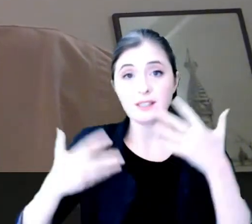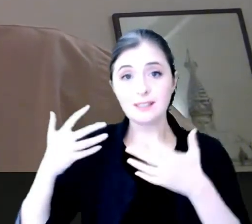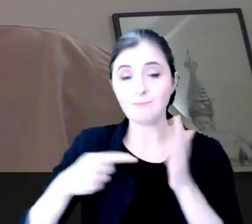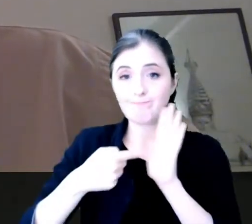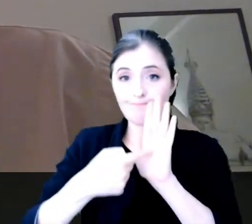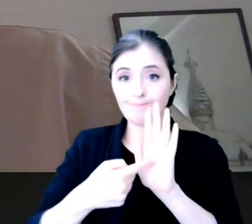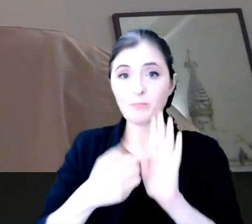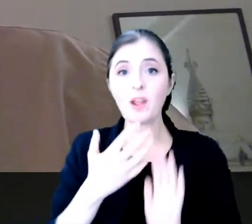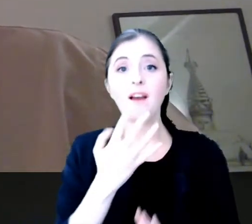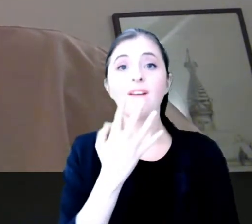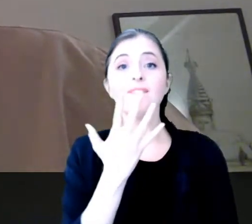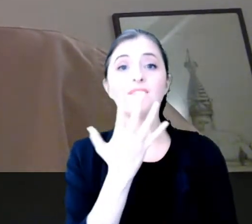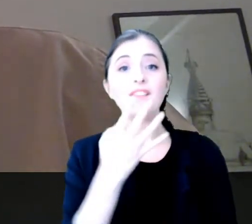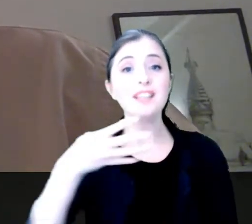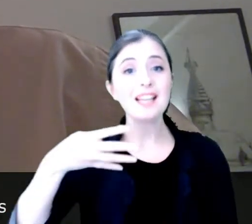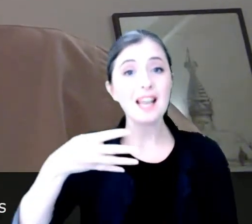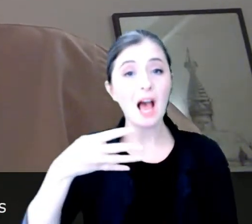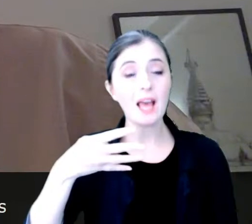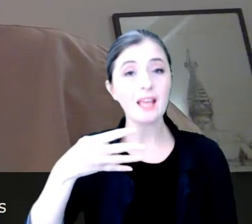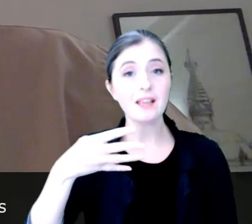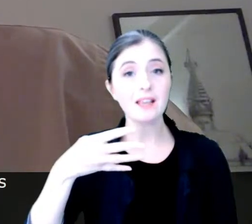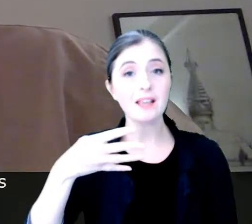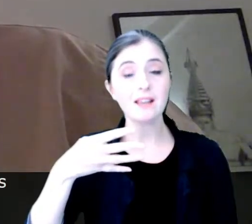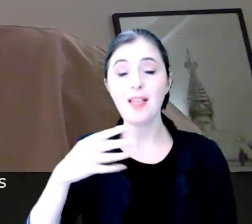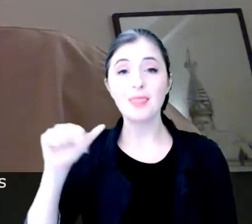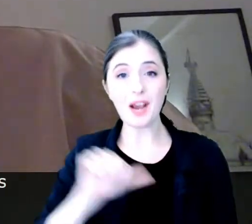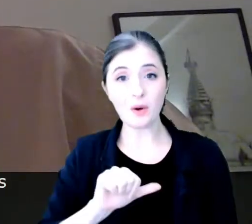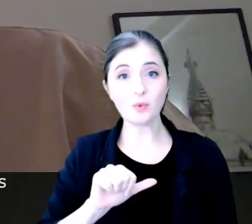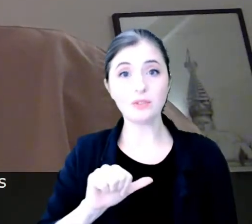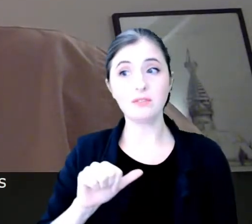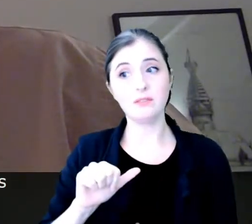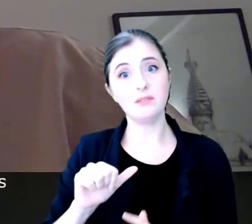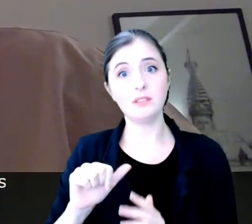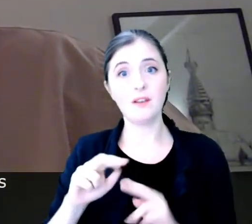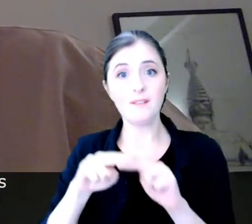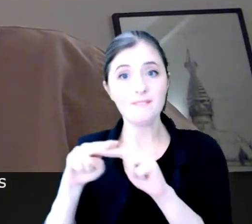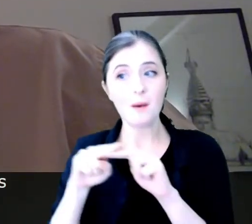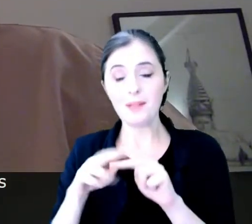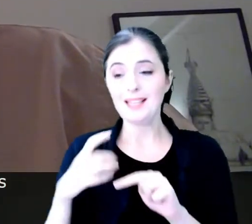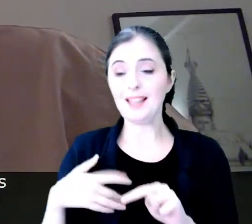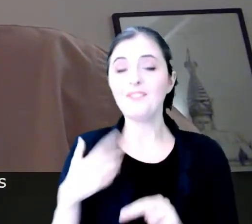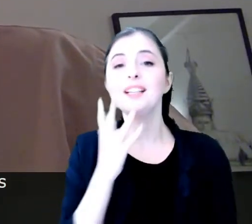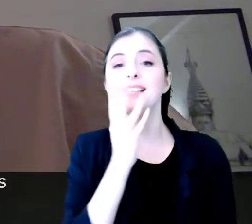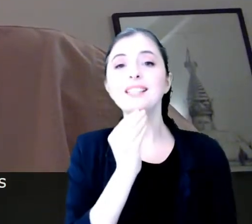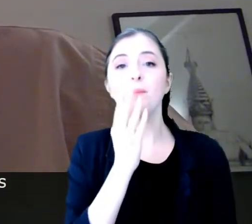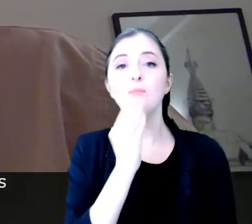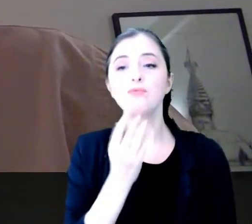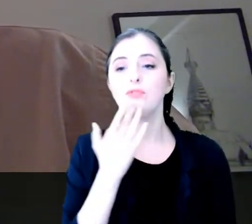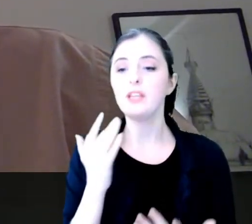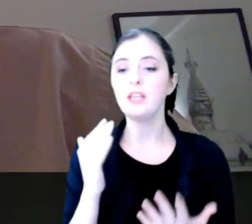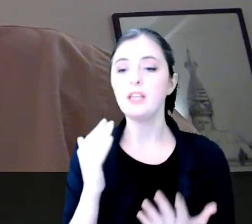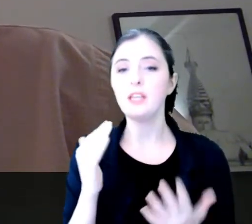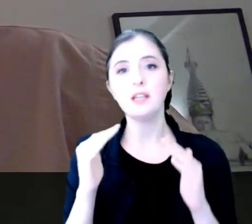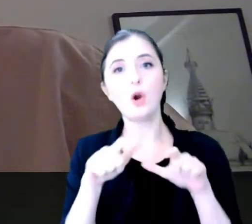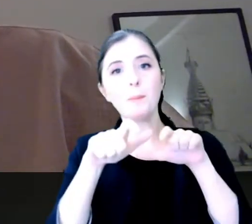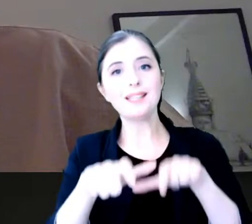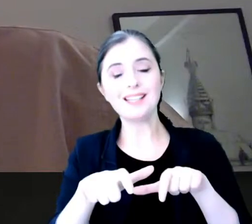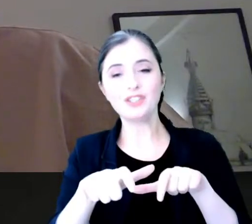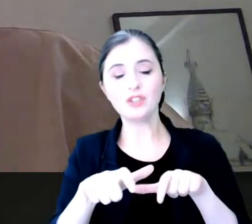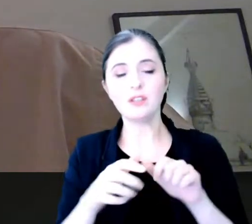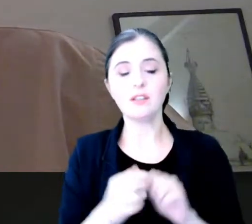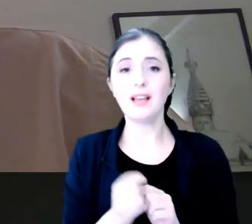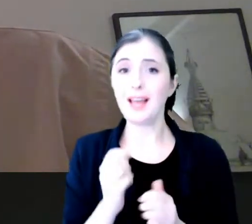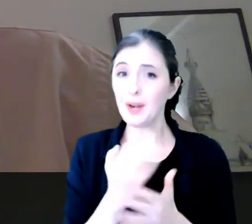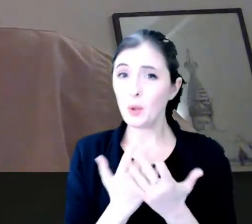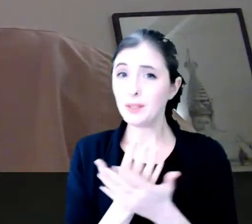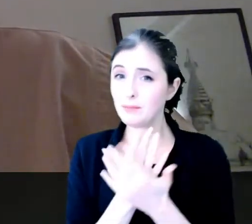living in temporary accommodation in London, including something like 88,000 children. These have been driven by welfare